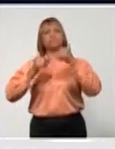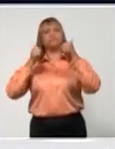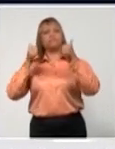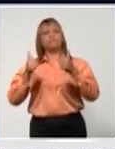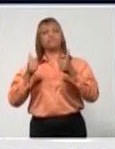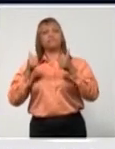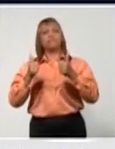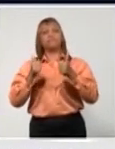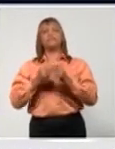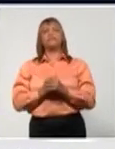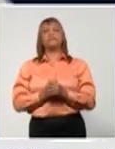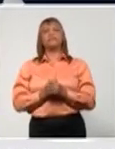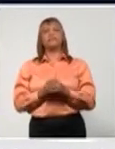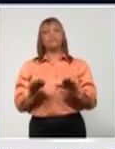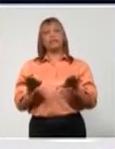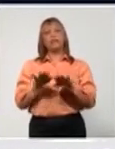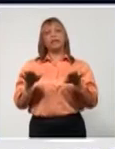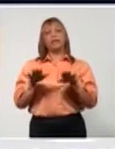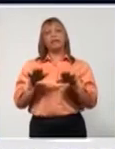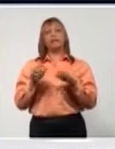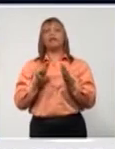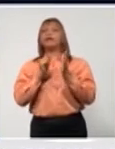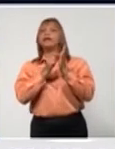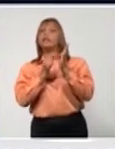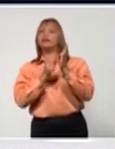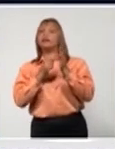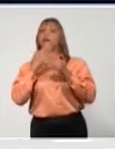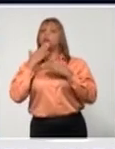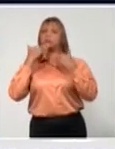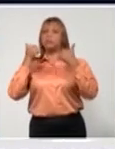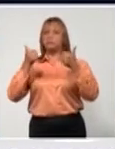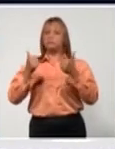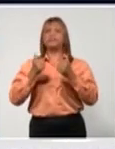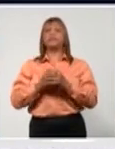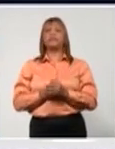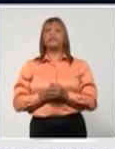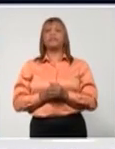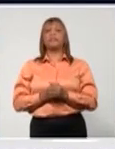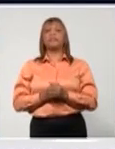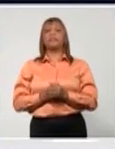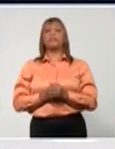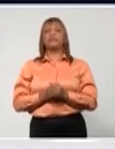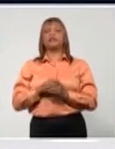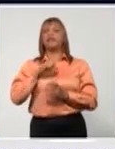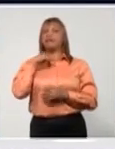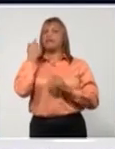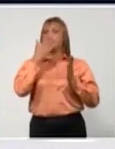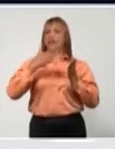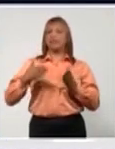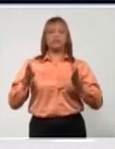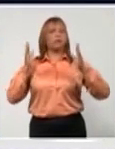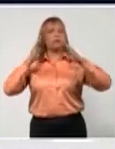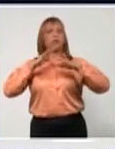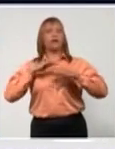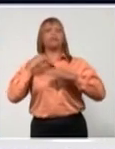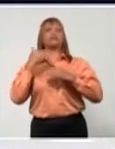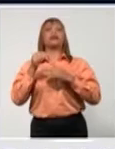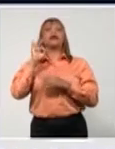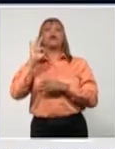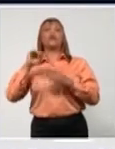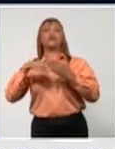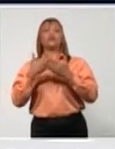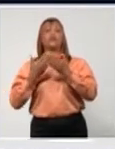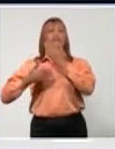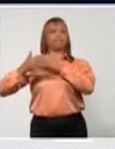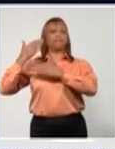2,446 patients diagnosed in Cuba with COVID-19, 49 continued to be active and hospitalized cases.